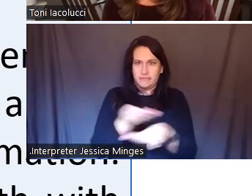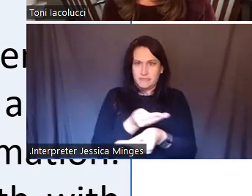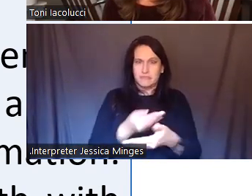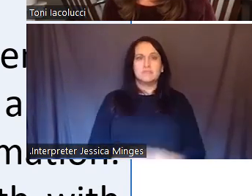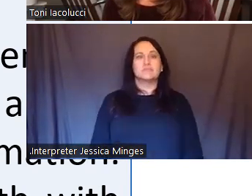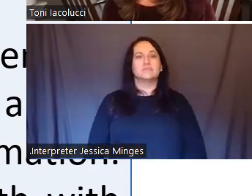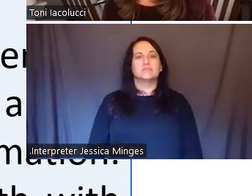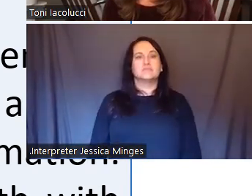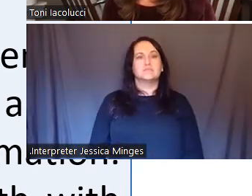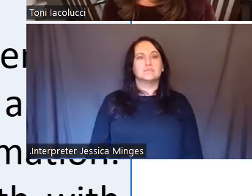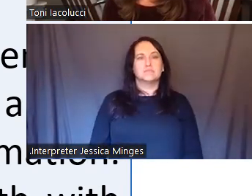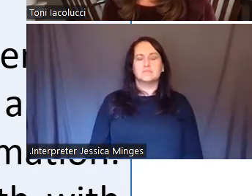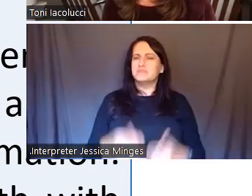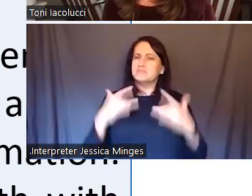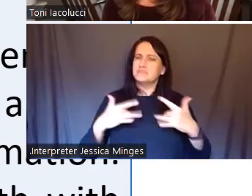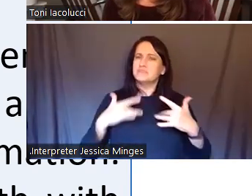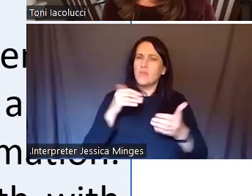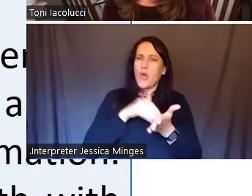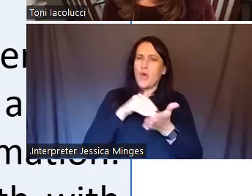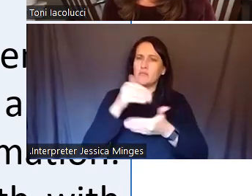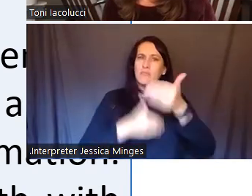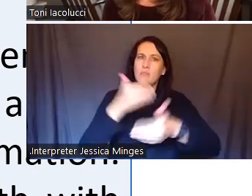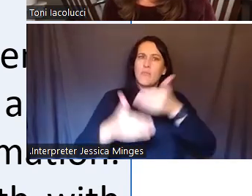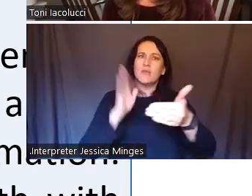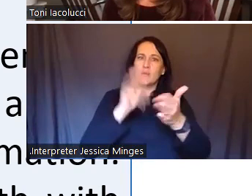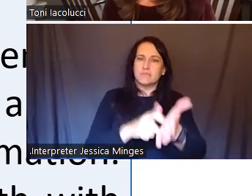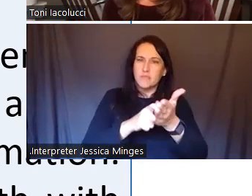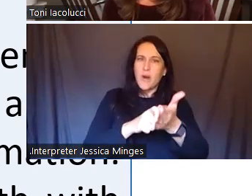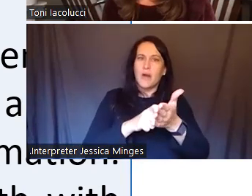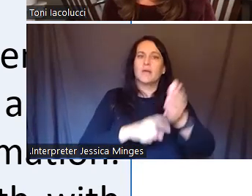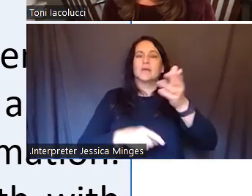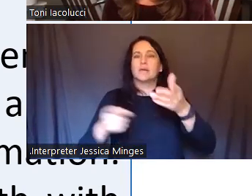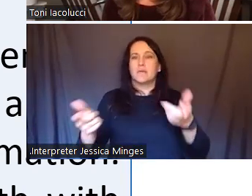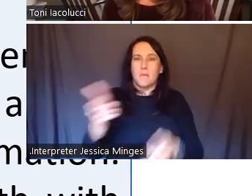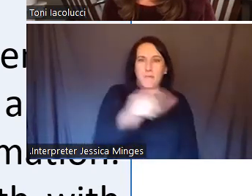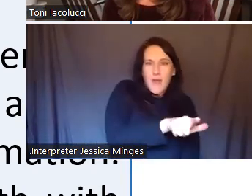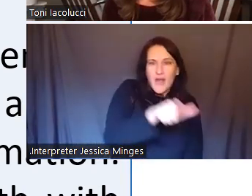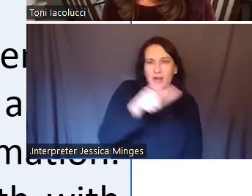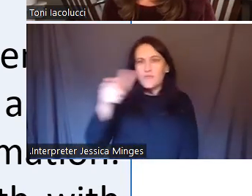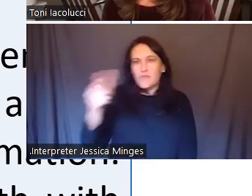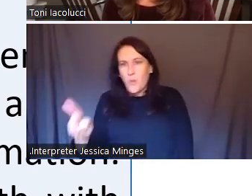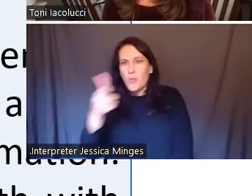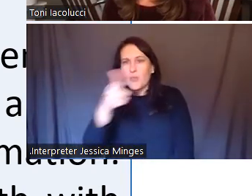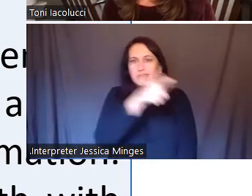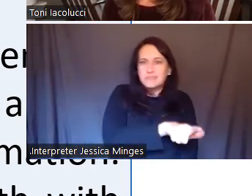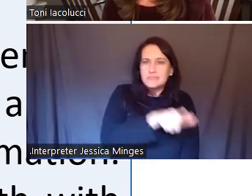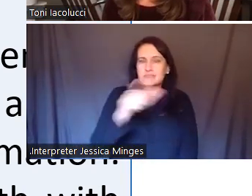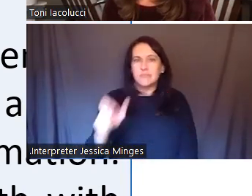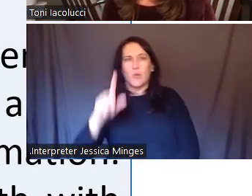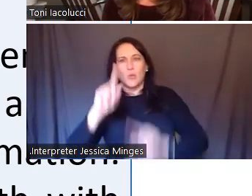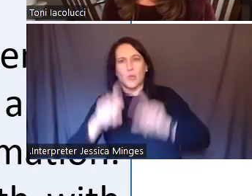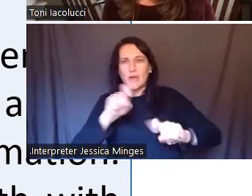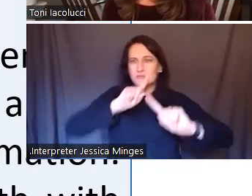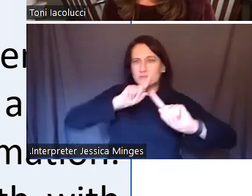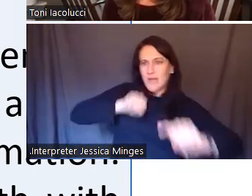This is often a process that requires going back and forth with questions and answers